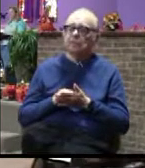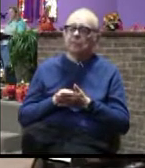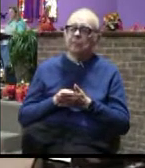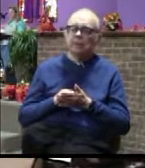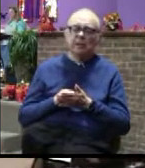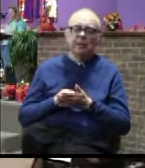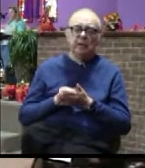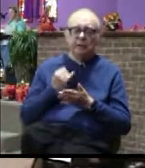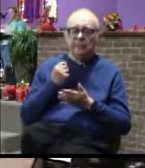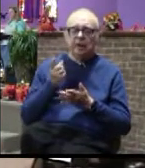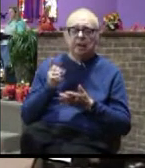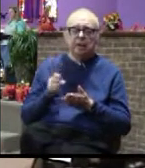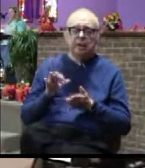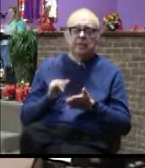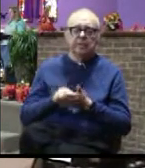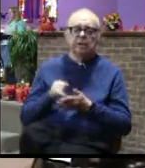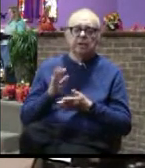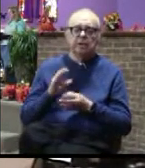oh God I would have been a mess